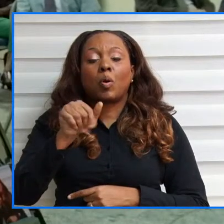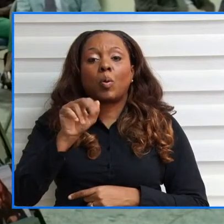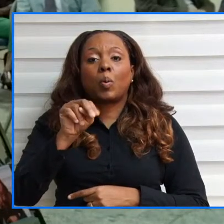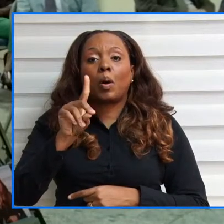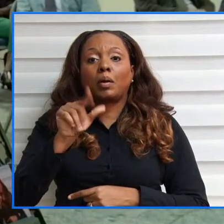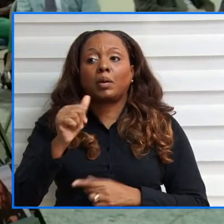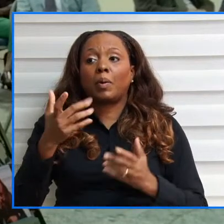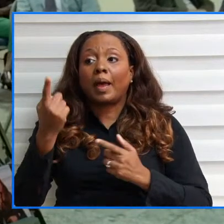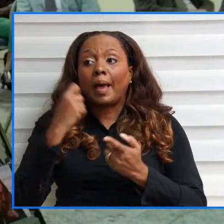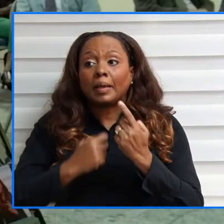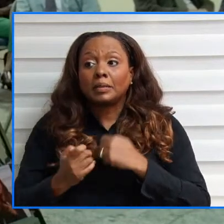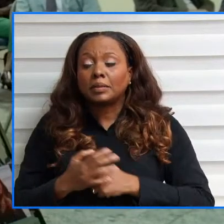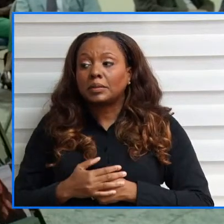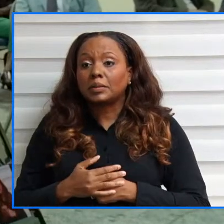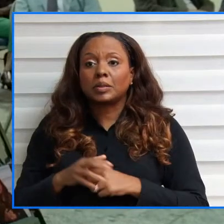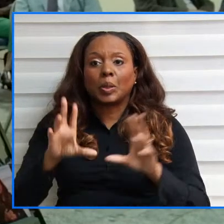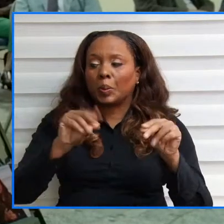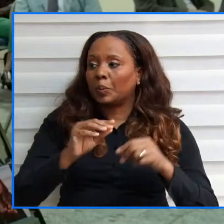Go right ahead.